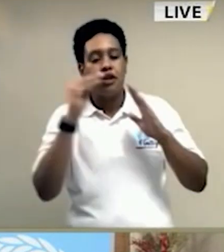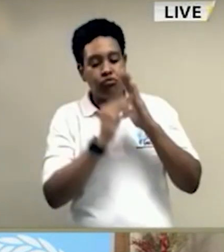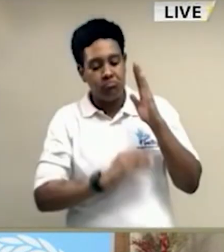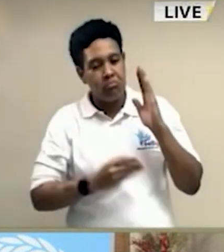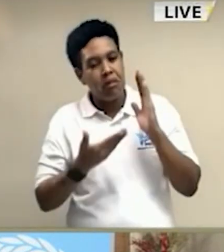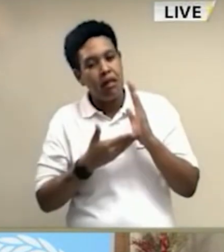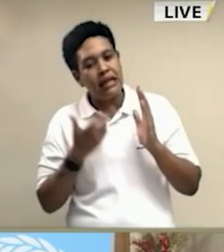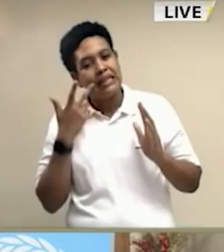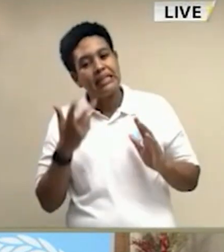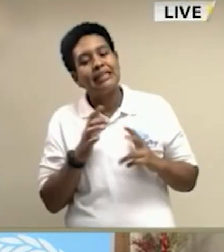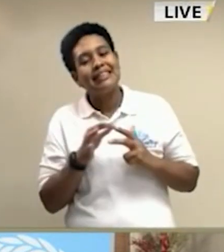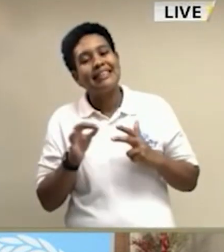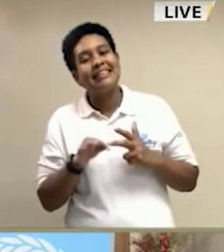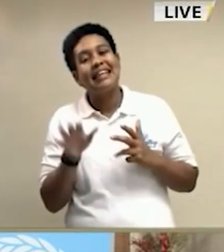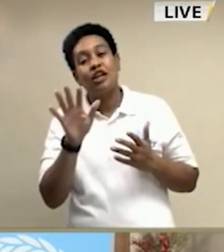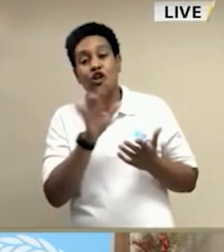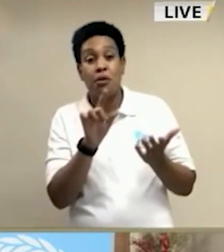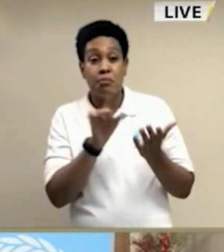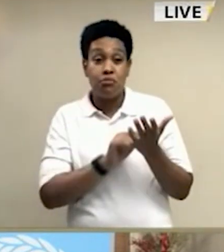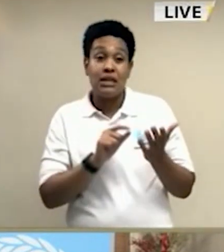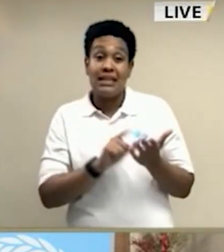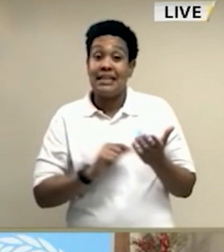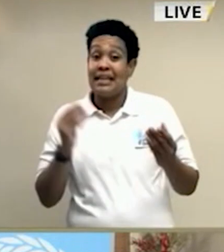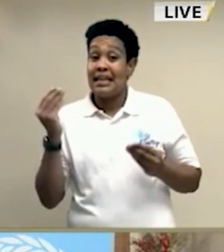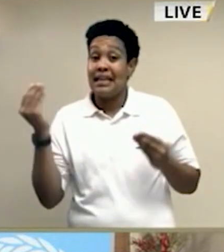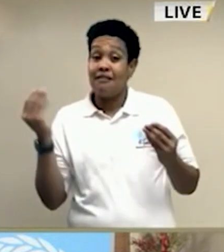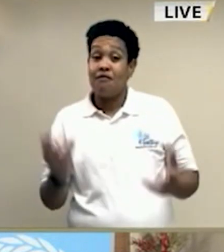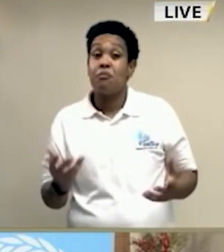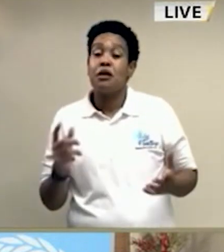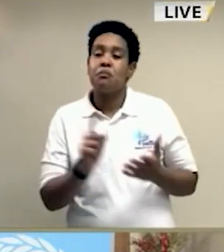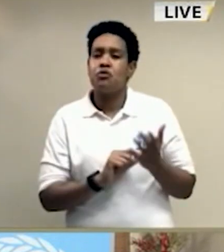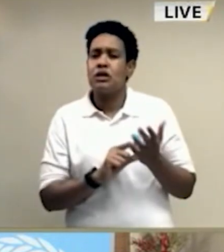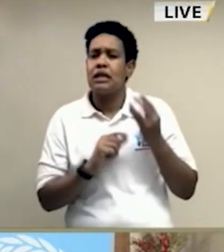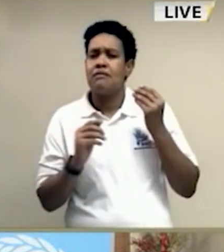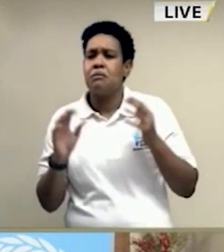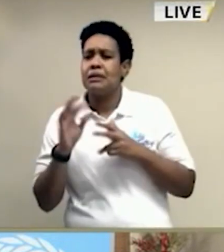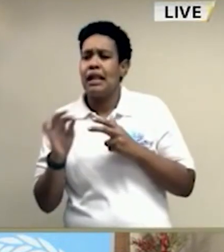convenient means of verifying their vaccination status. Anthony Lugg, TVJ News.